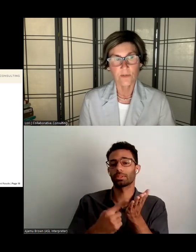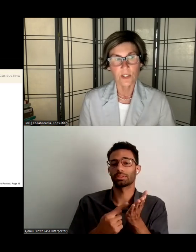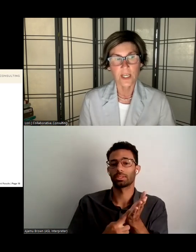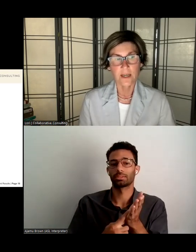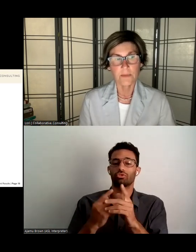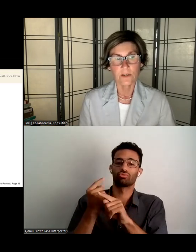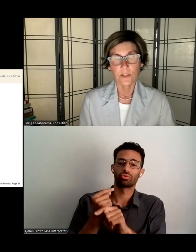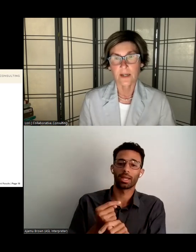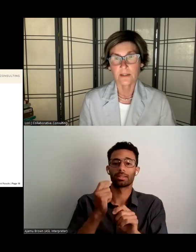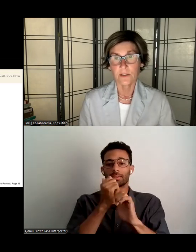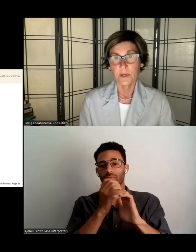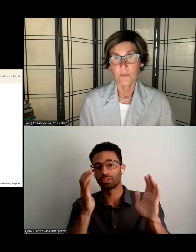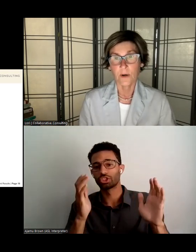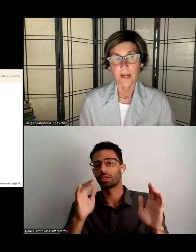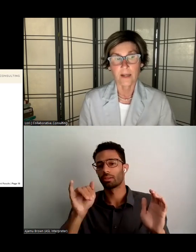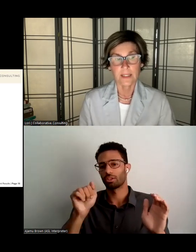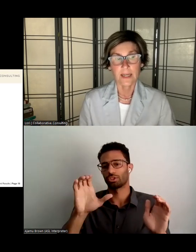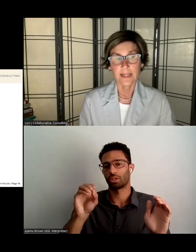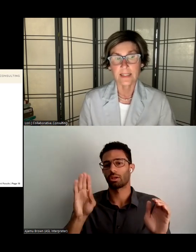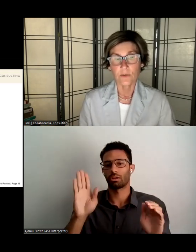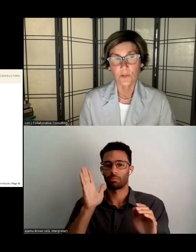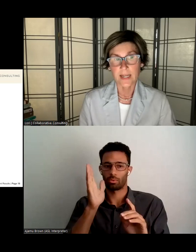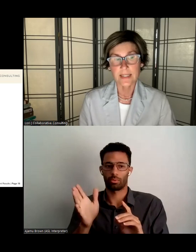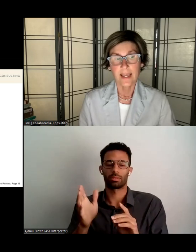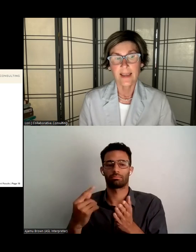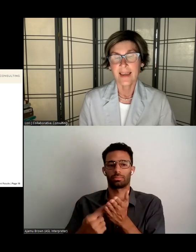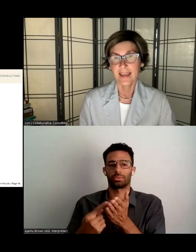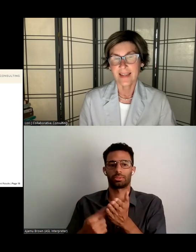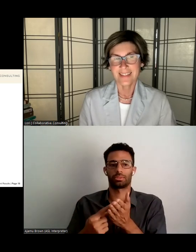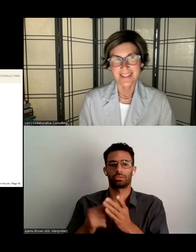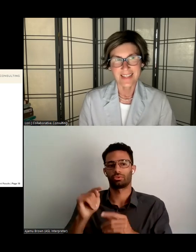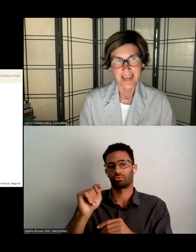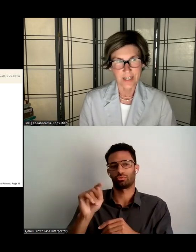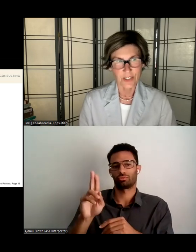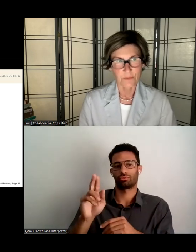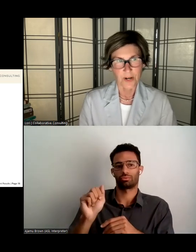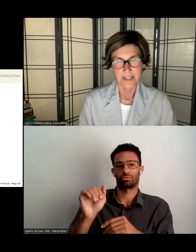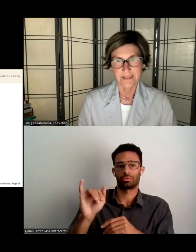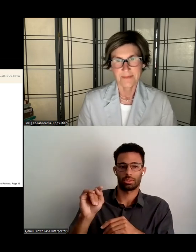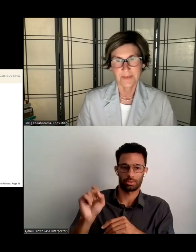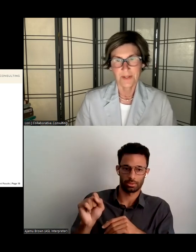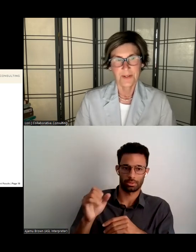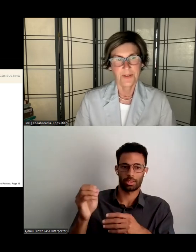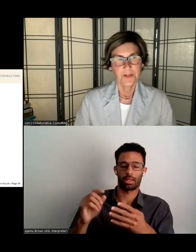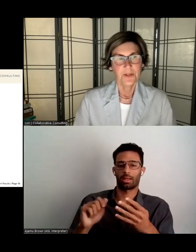turn it over to Jacob, and he'll talk a little bit more about the ideal traits and the action part.